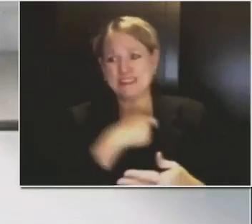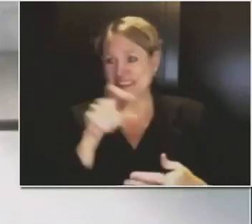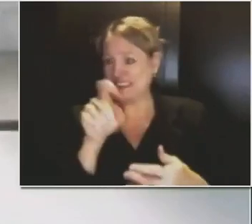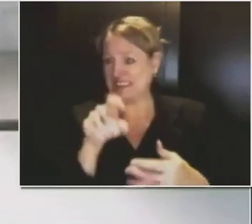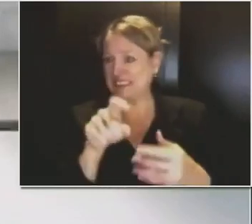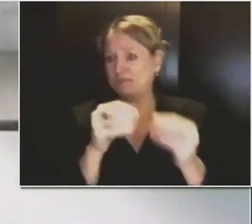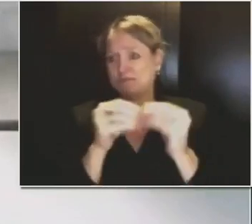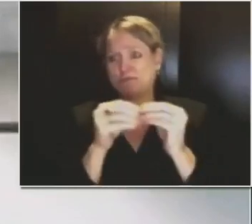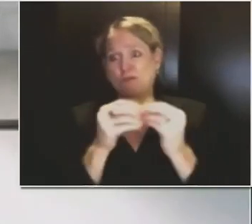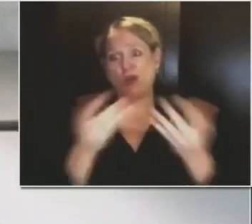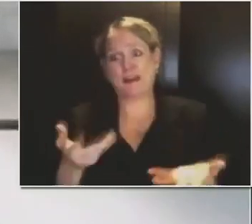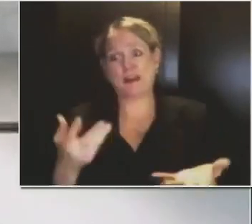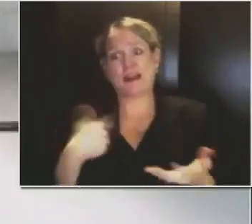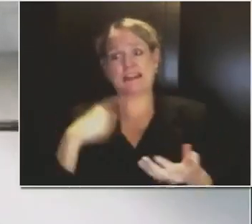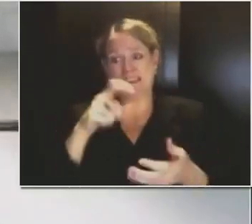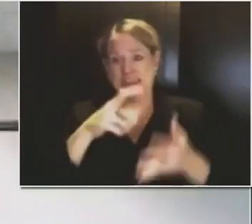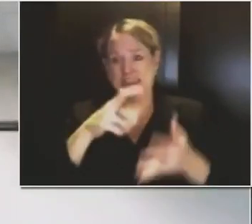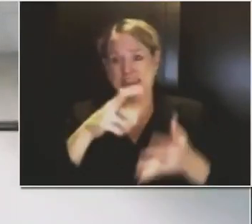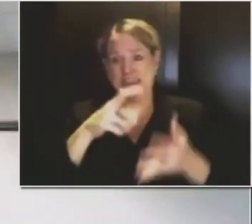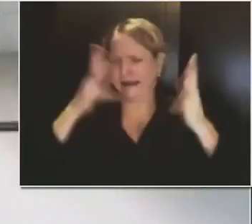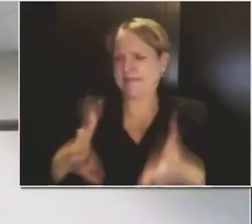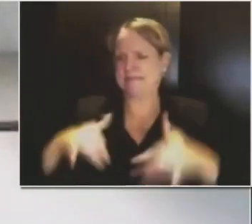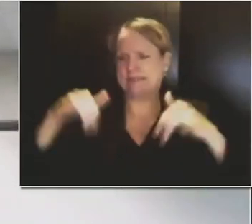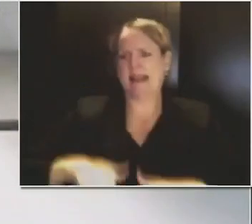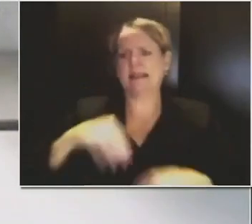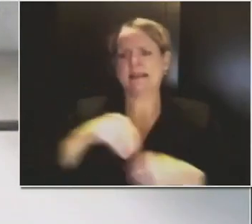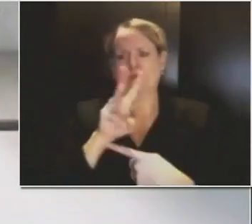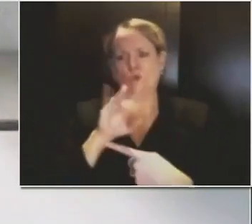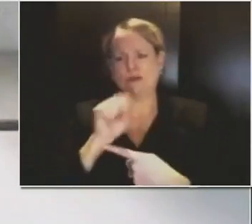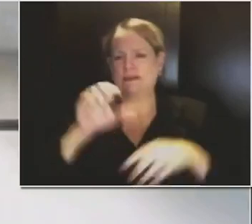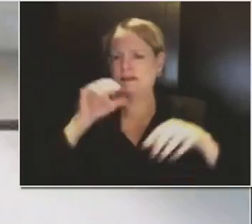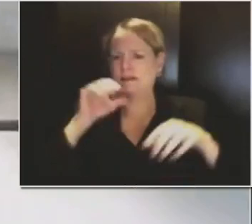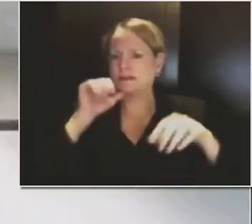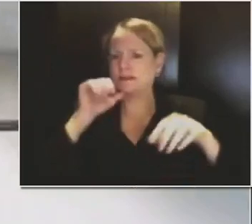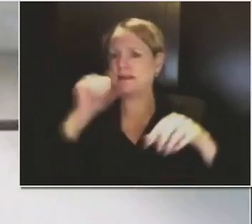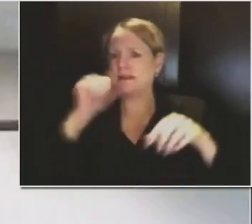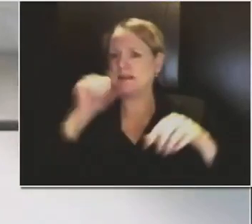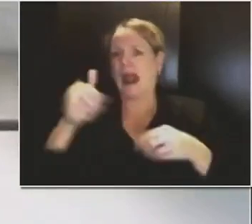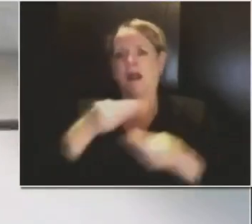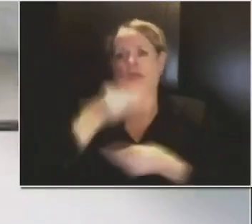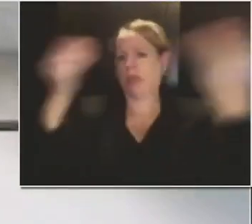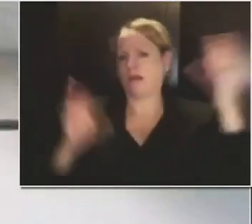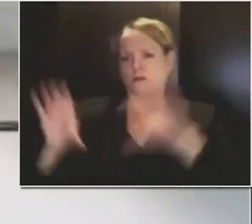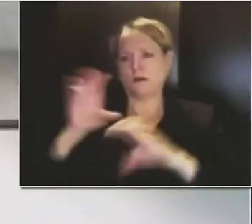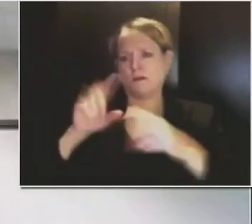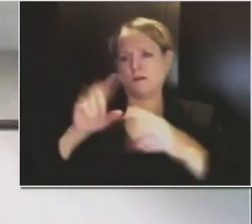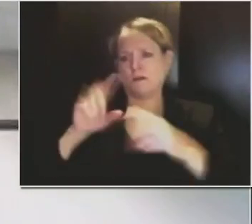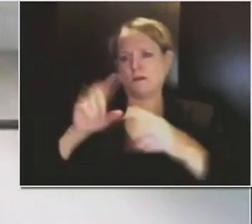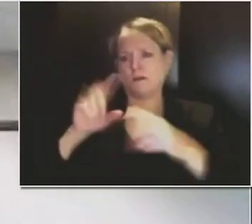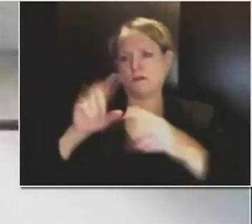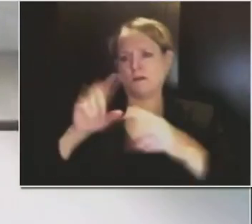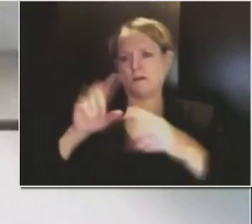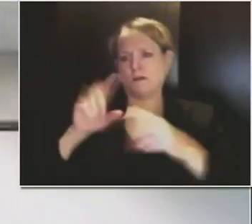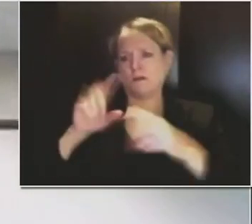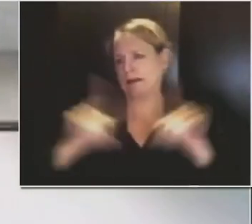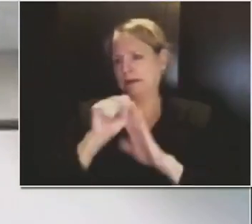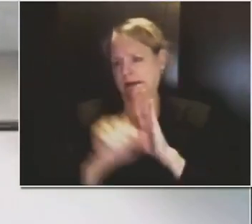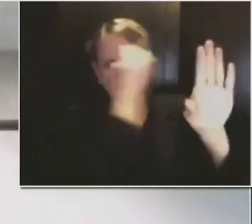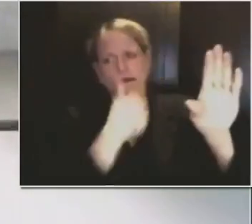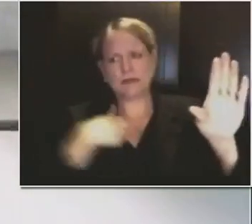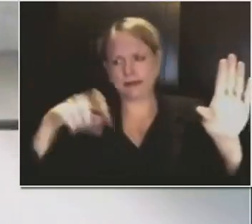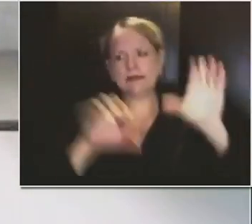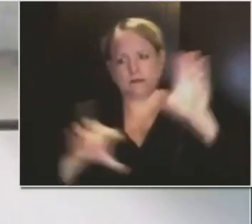reagent to continue to protect our citizens here. The second thing we have done is worked